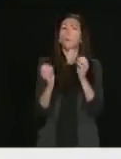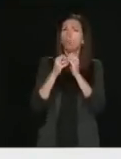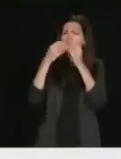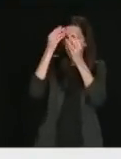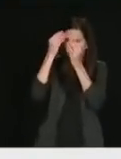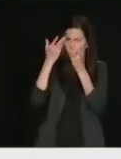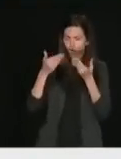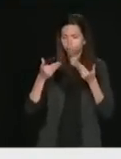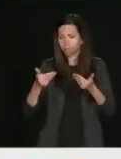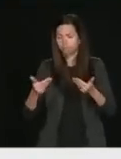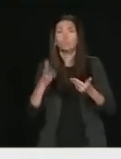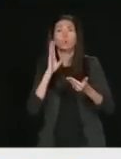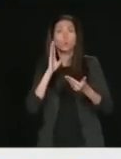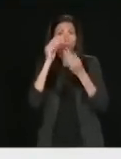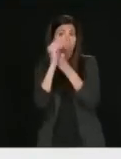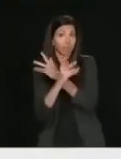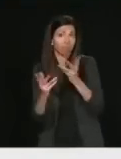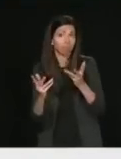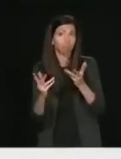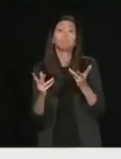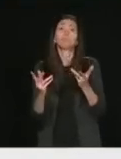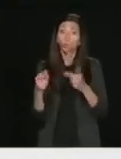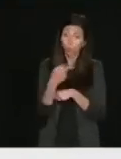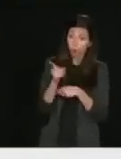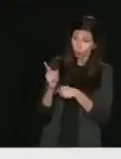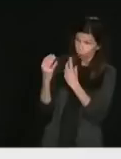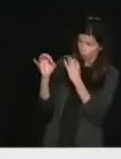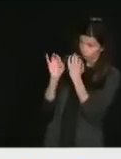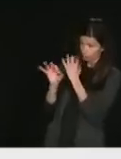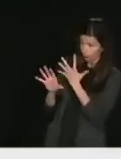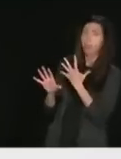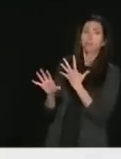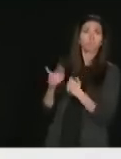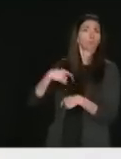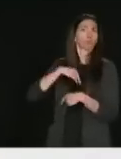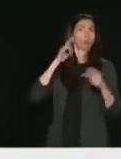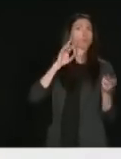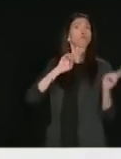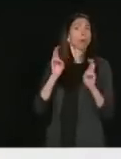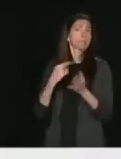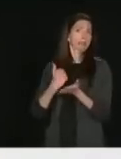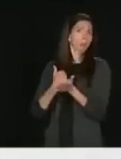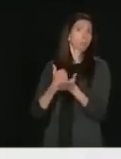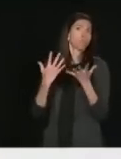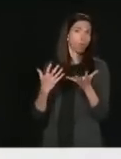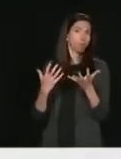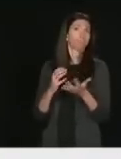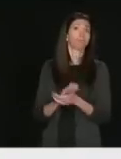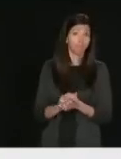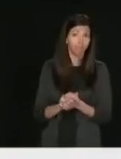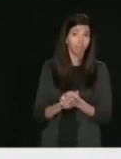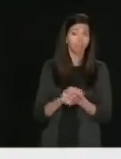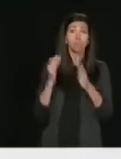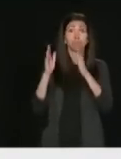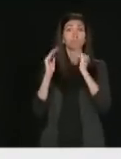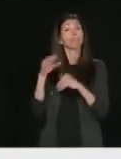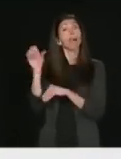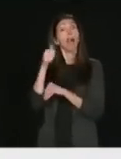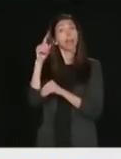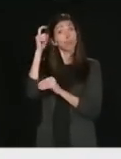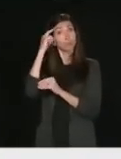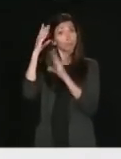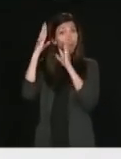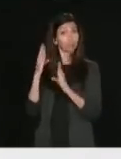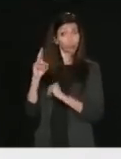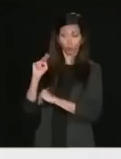you when you said you needed a hand. That's why Minister Ng is also working on potential solutions to help business owners